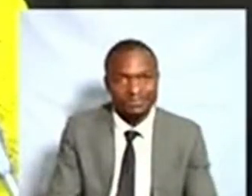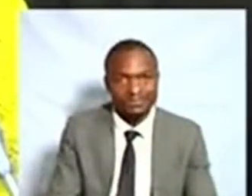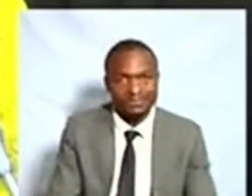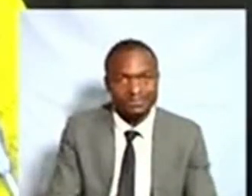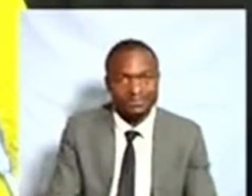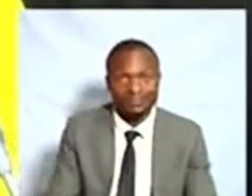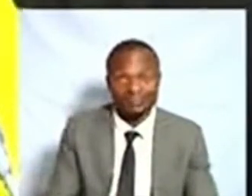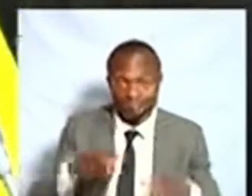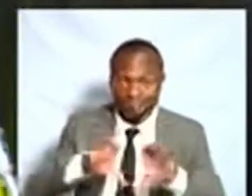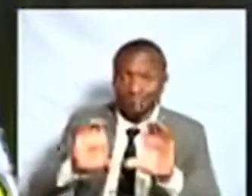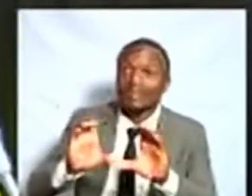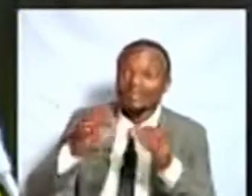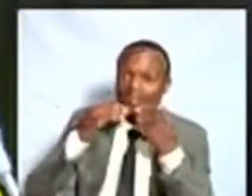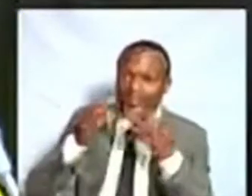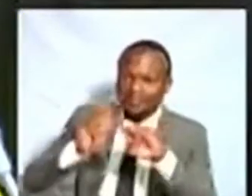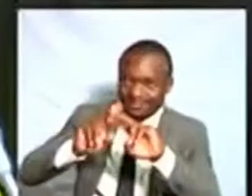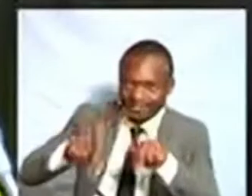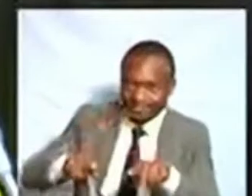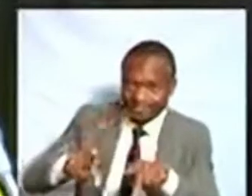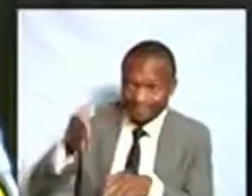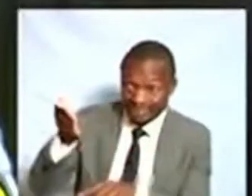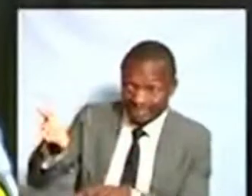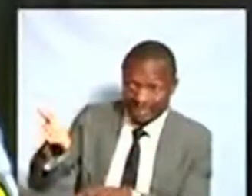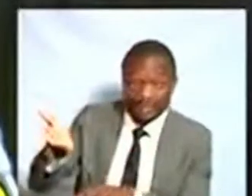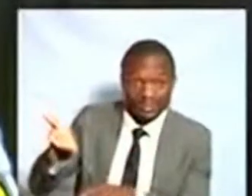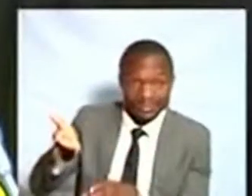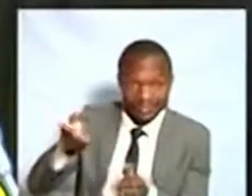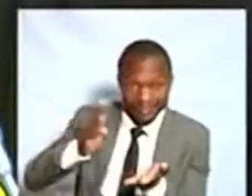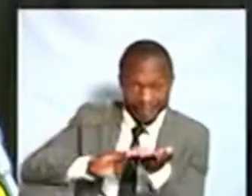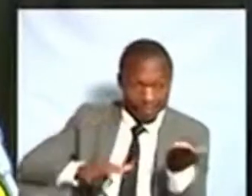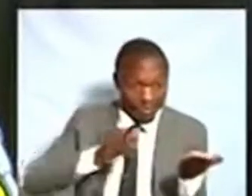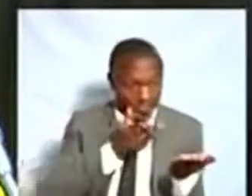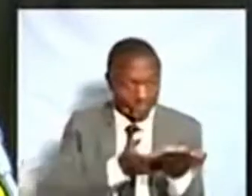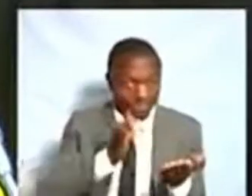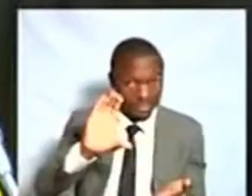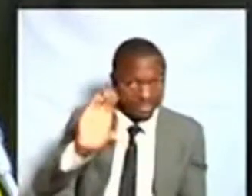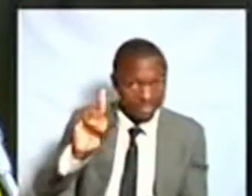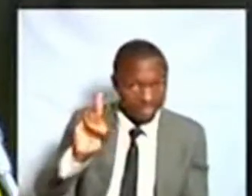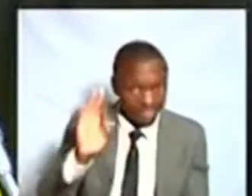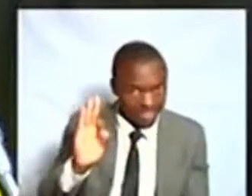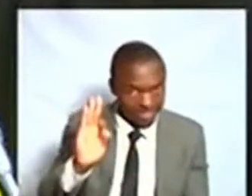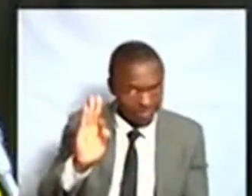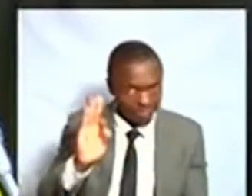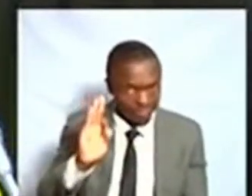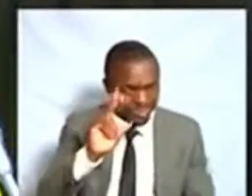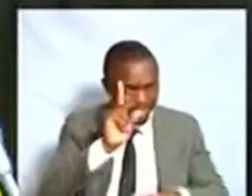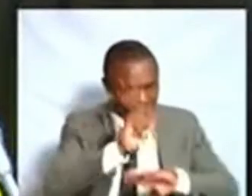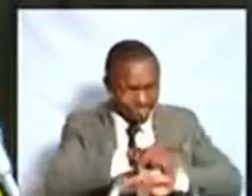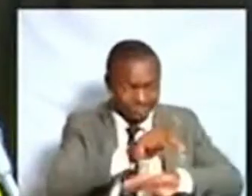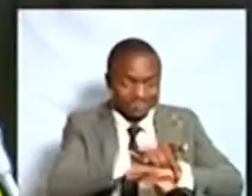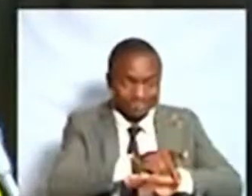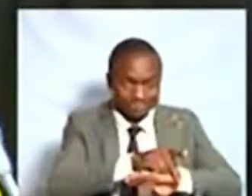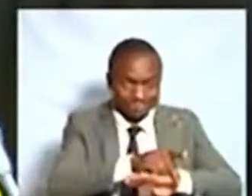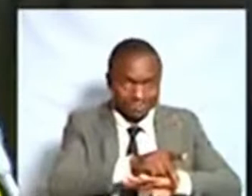Yes, go ahead. Thank you, Chair. And I believe this is a CDF project, Madam.